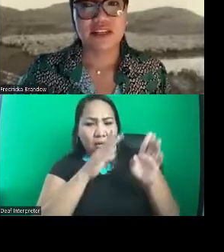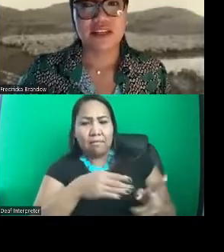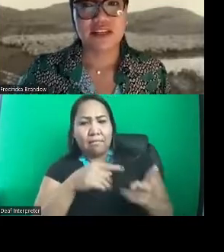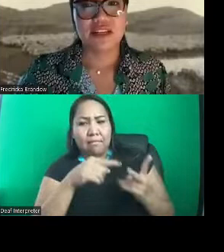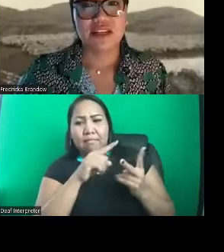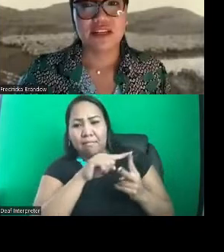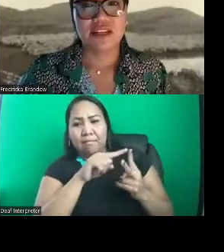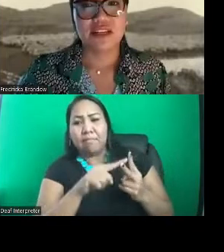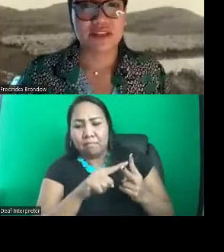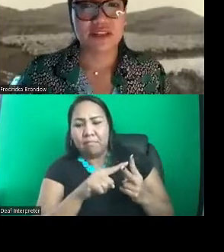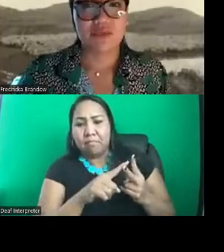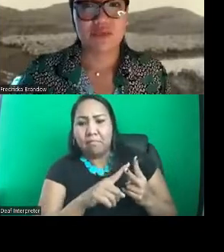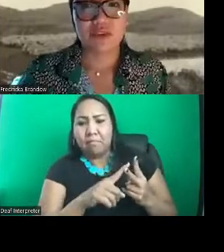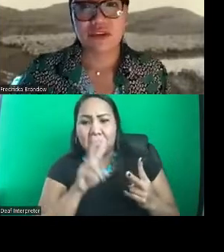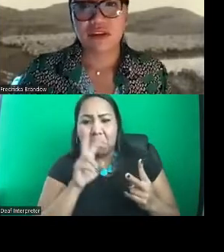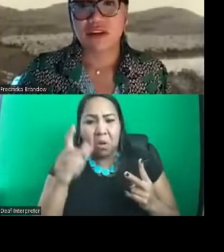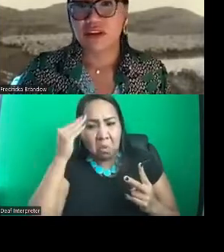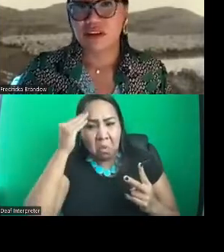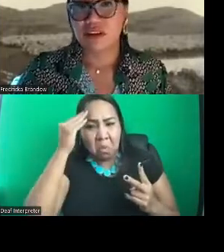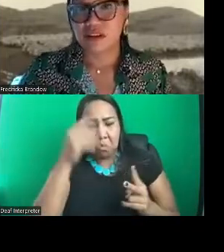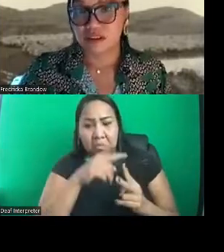currently a practicing nurse.